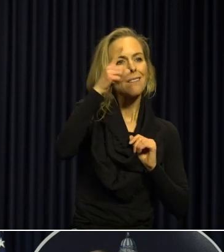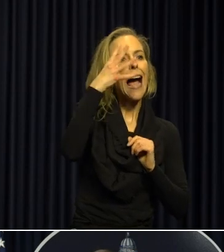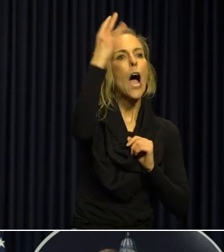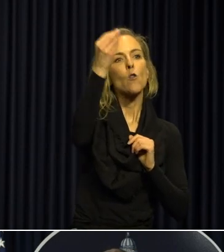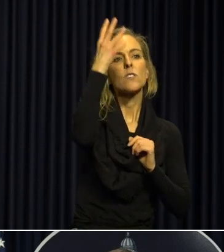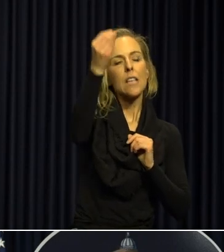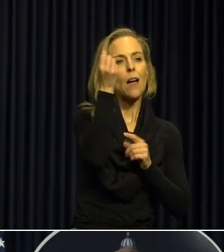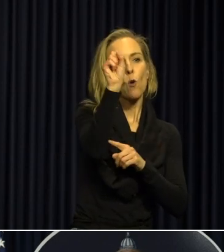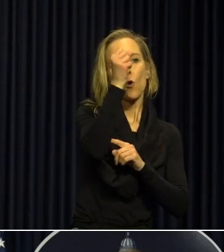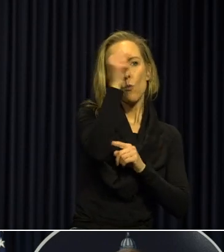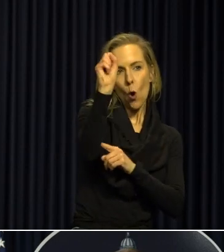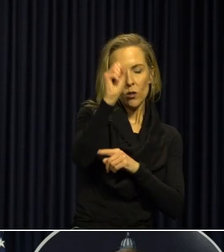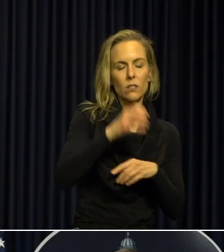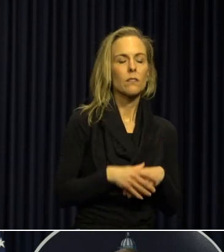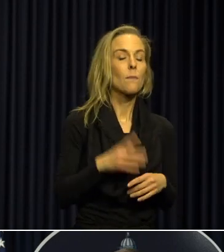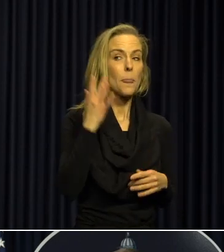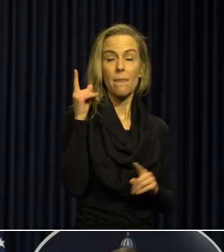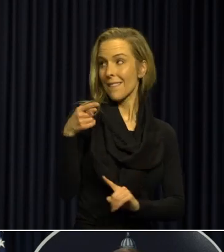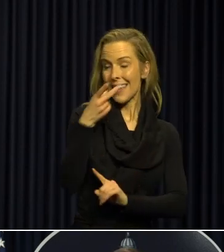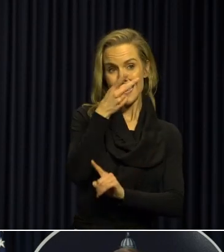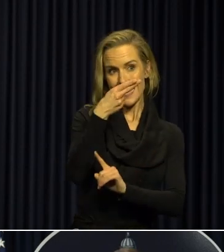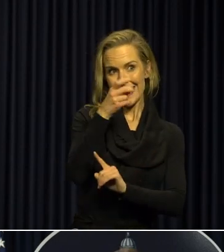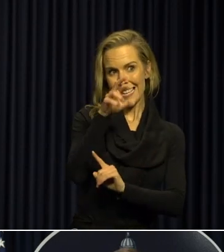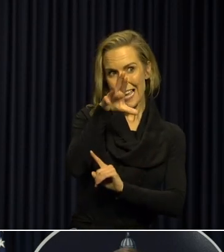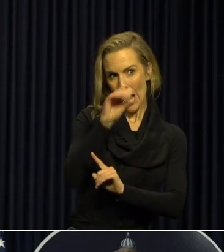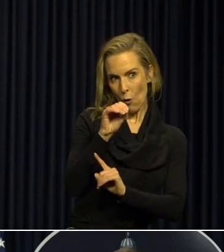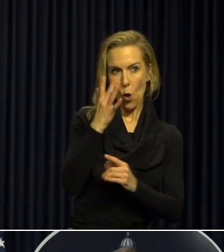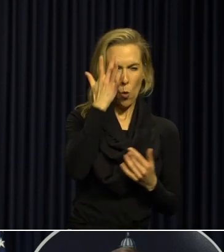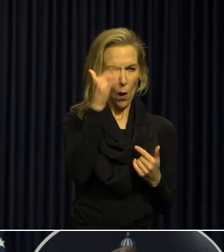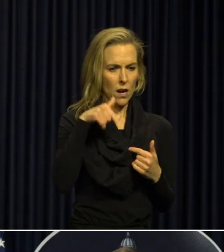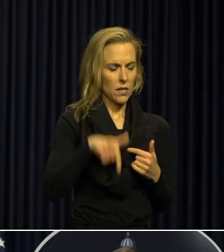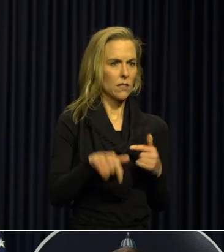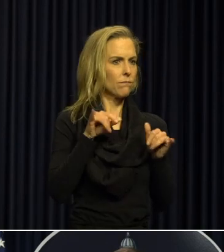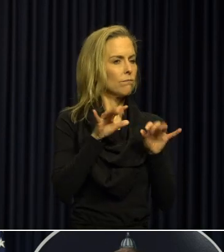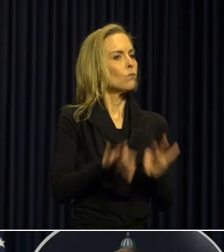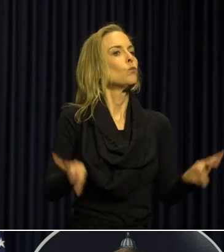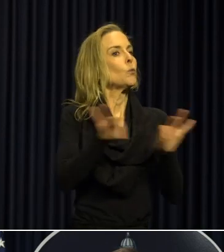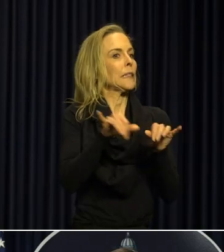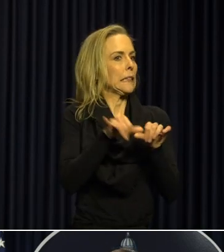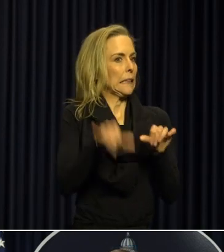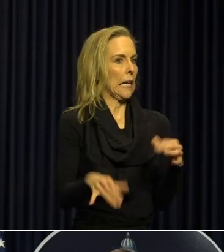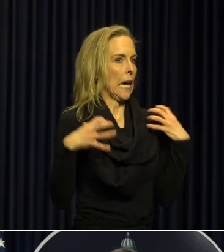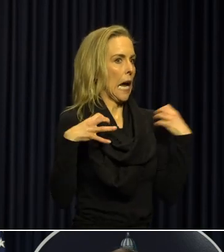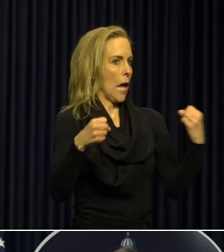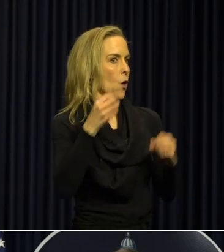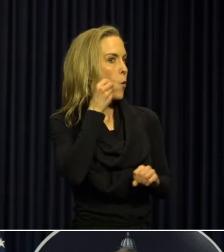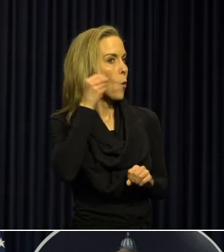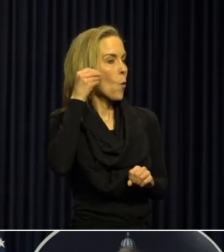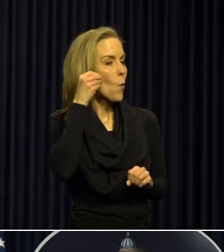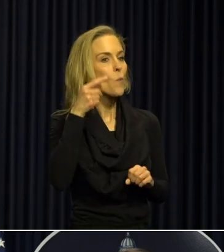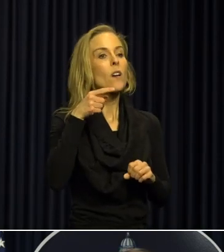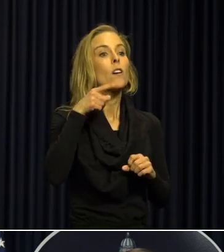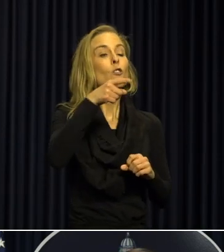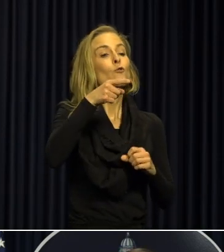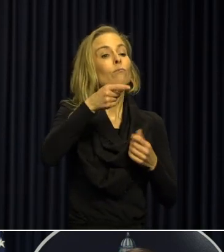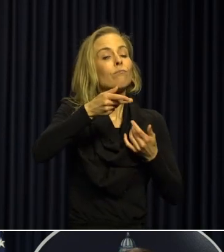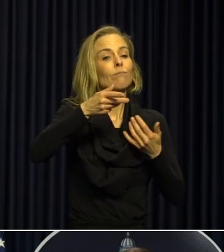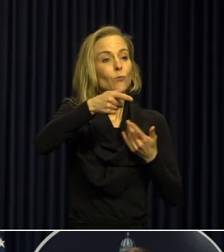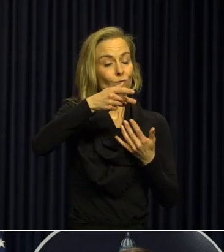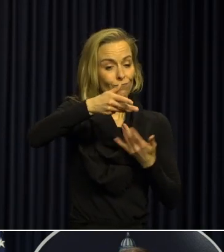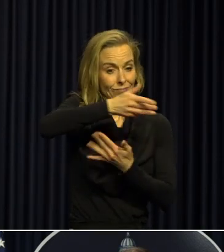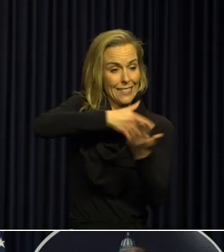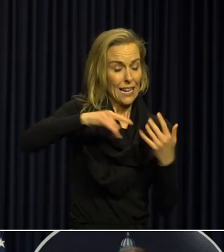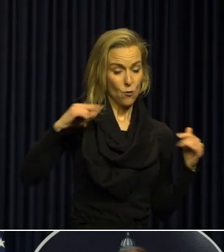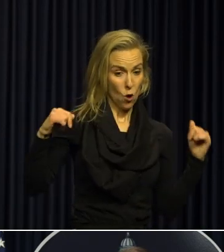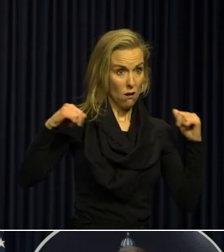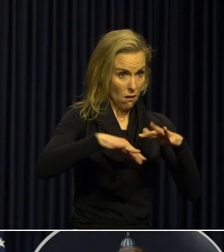heroes. This is why we have to stay healthy at home. Every time you engage in a mass gathering, you